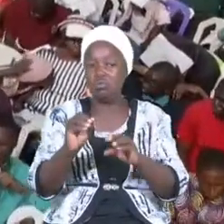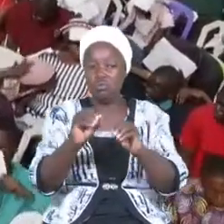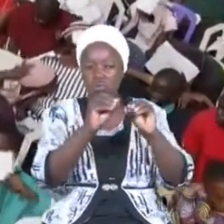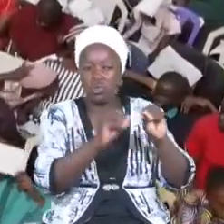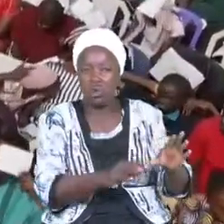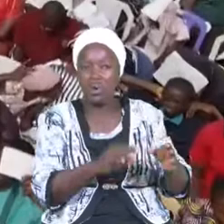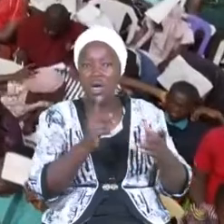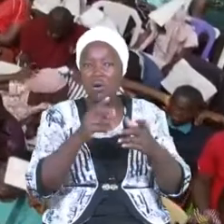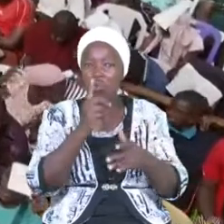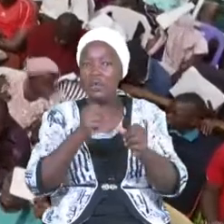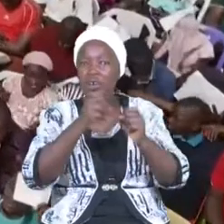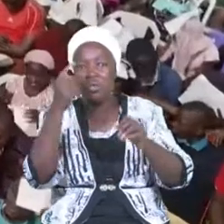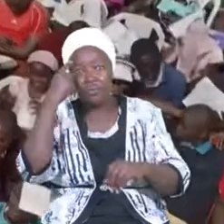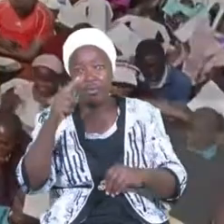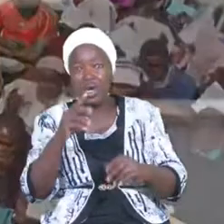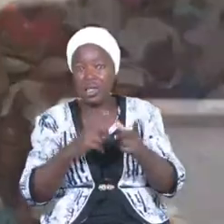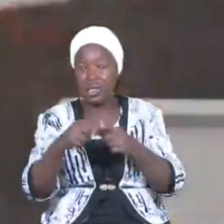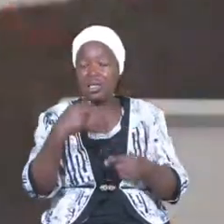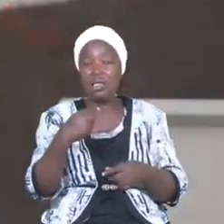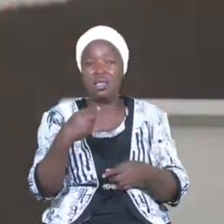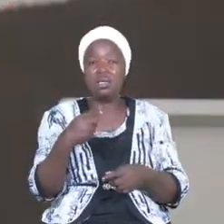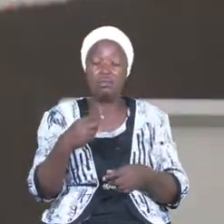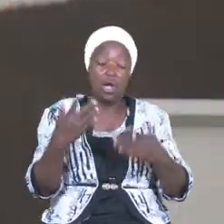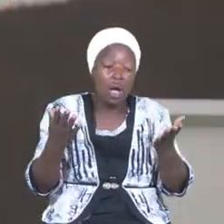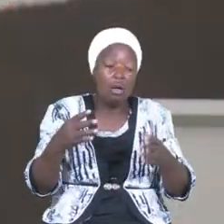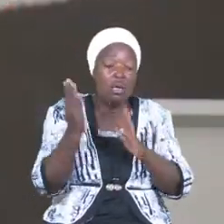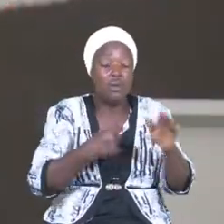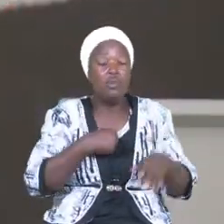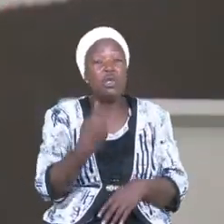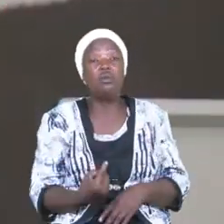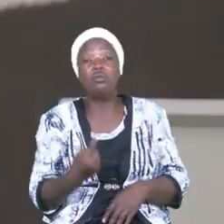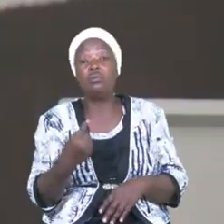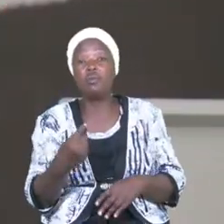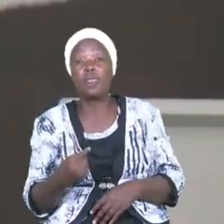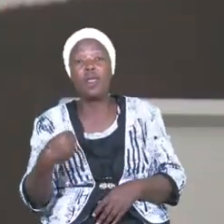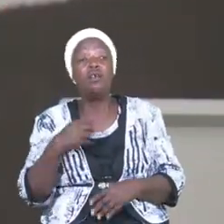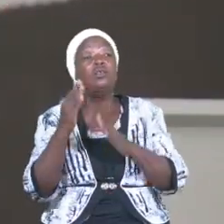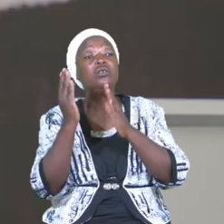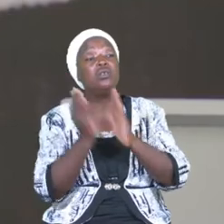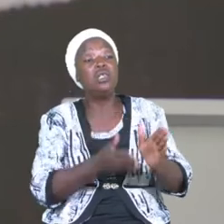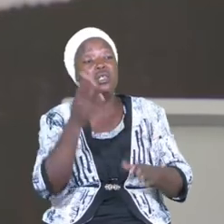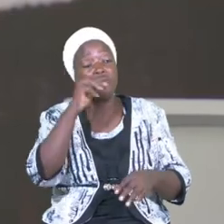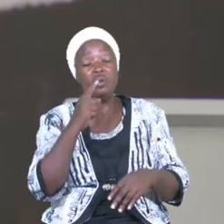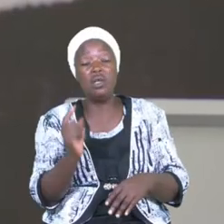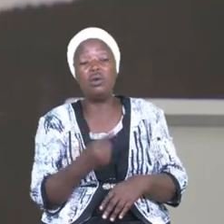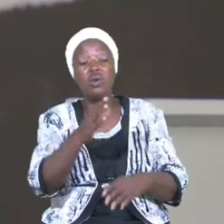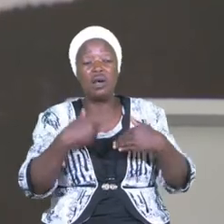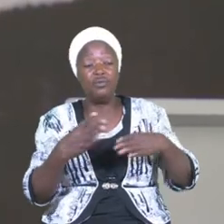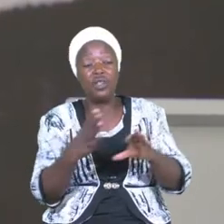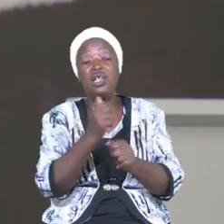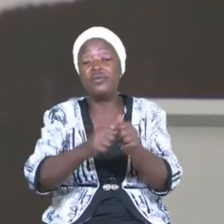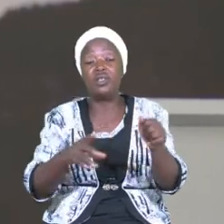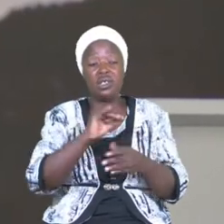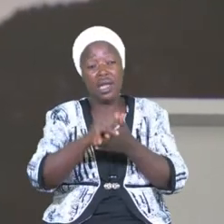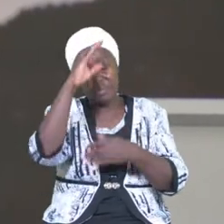for, and they say, leave him alone. For taking the treasure, the man is empty. The man is